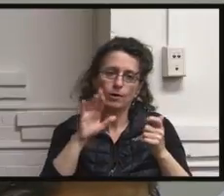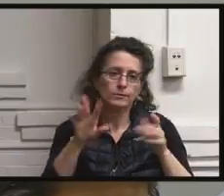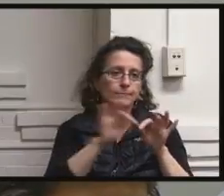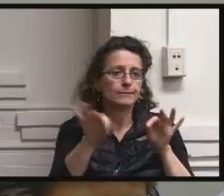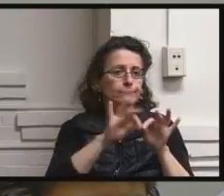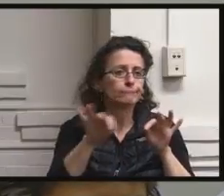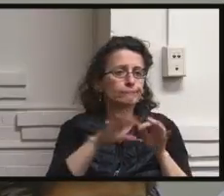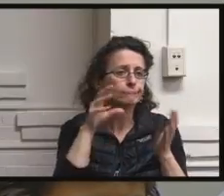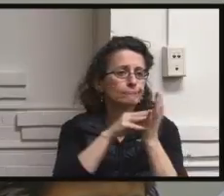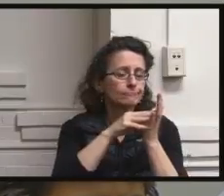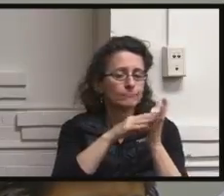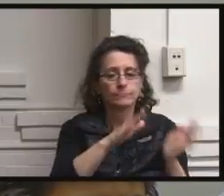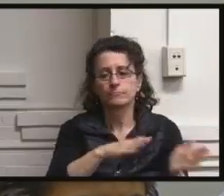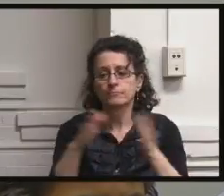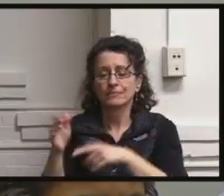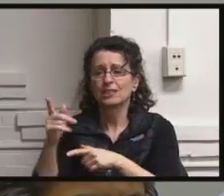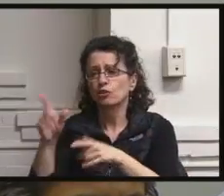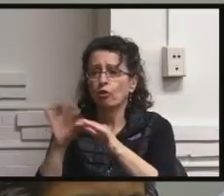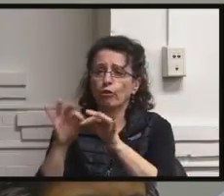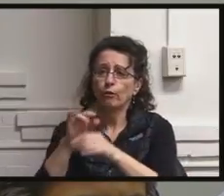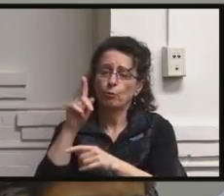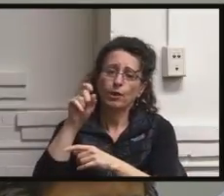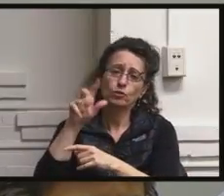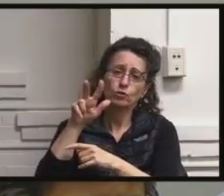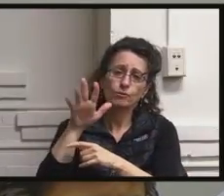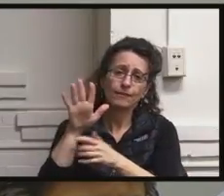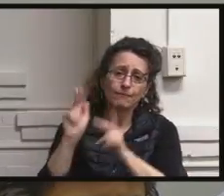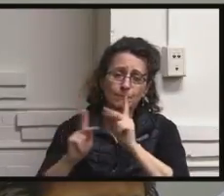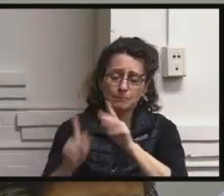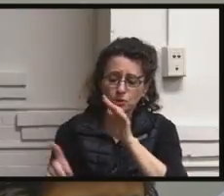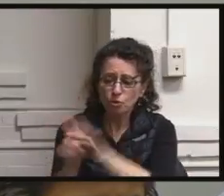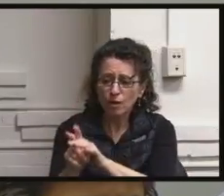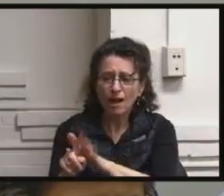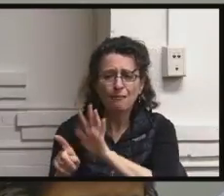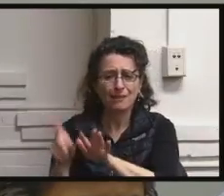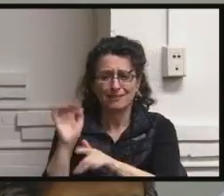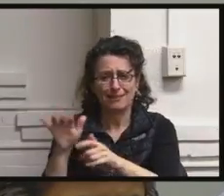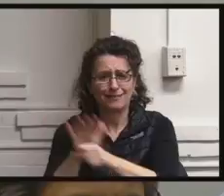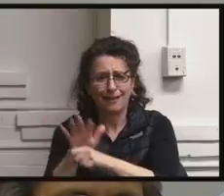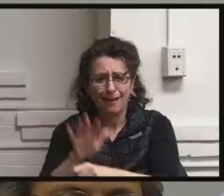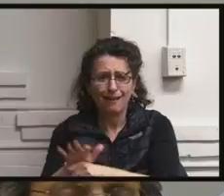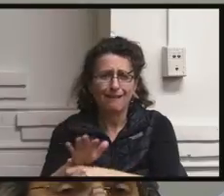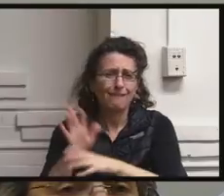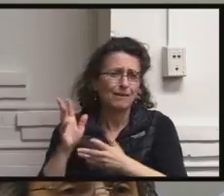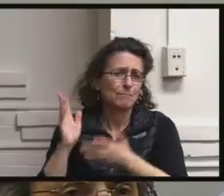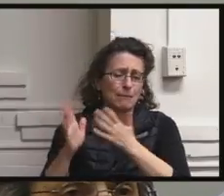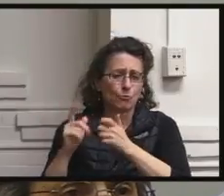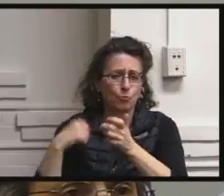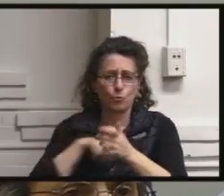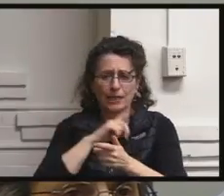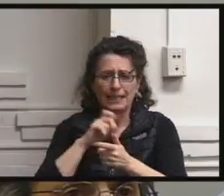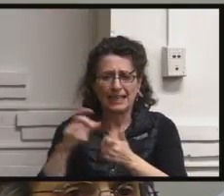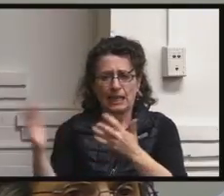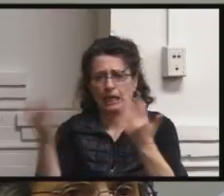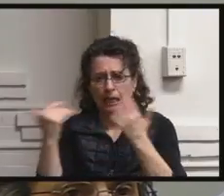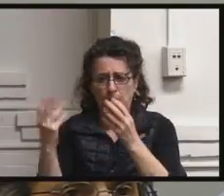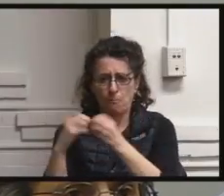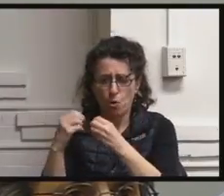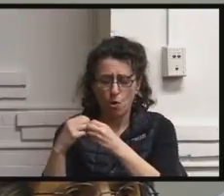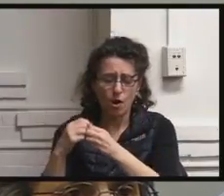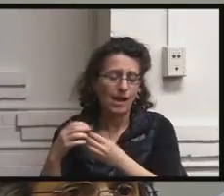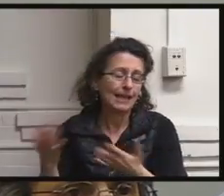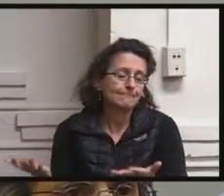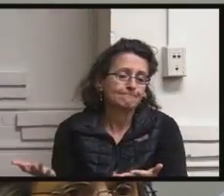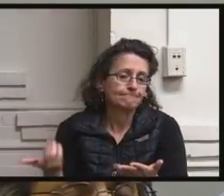showing up and what's the magic number. And as I said last week, you could get a 10%